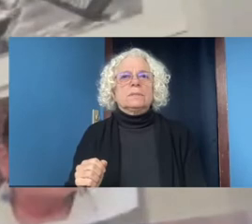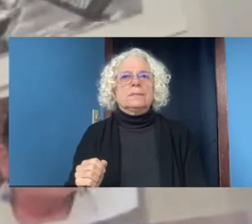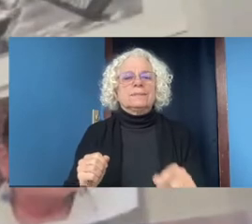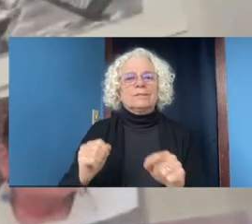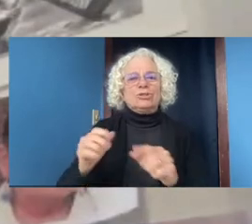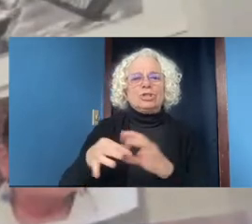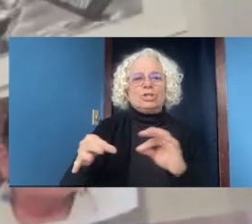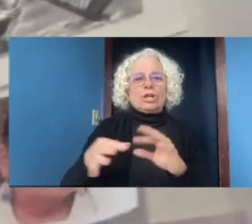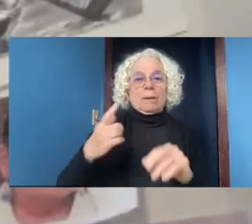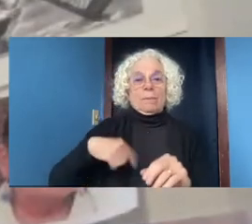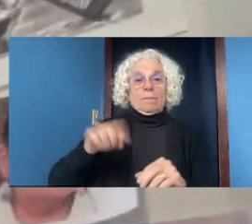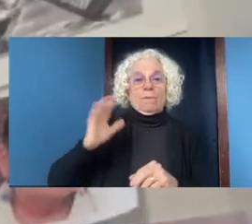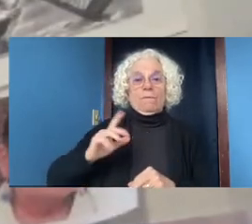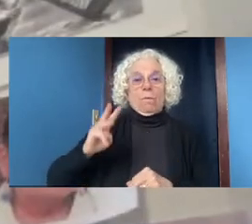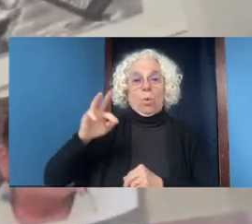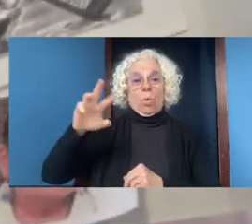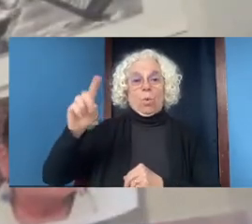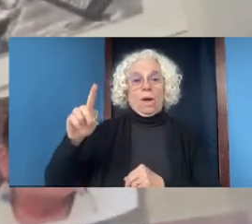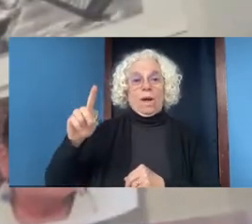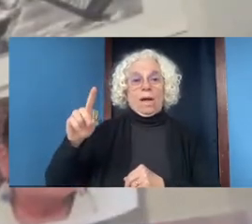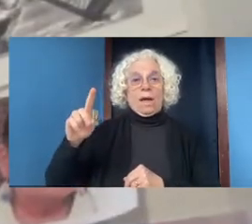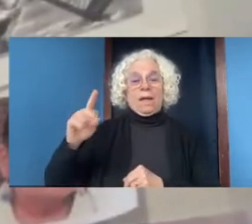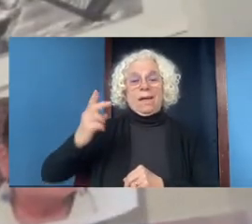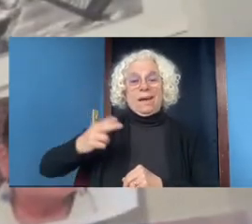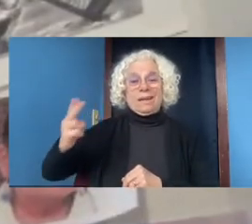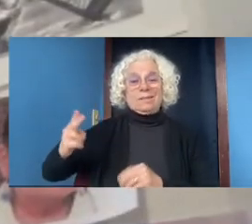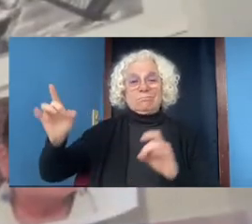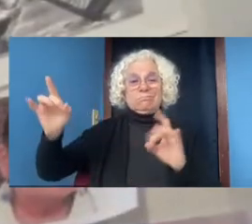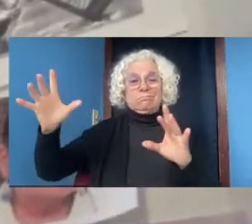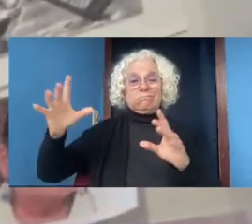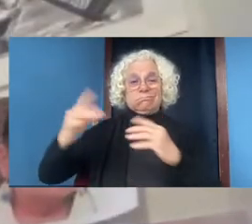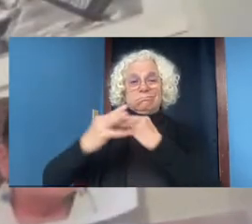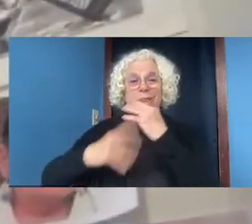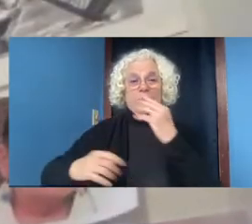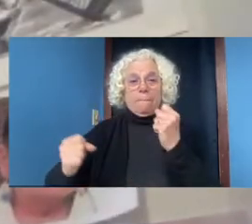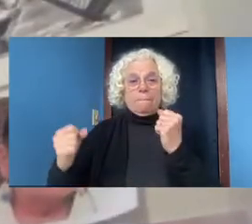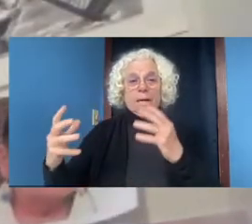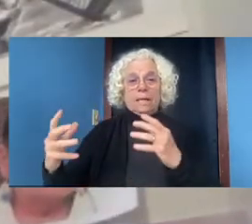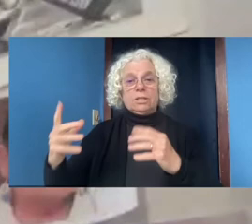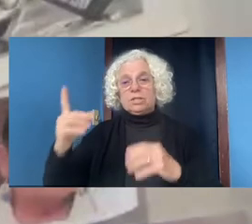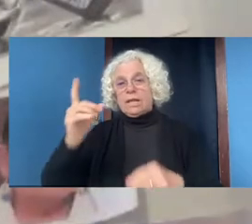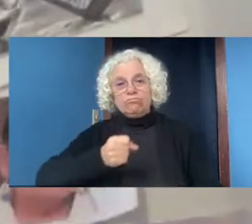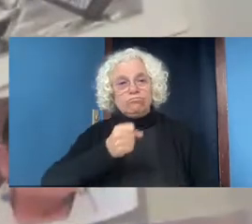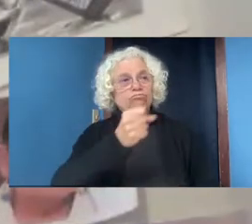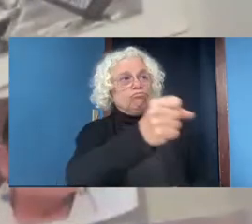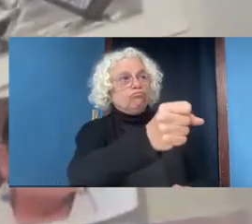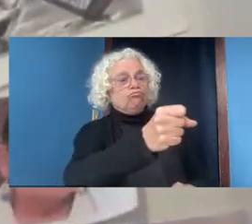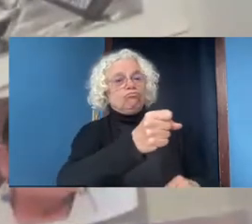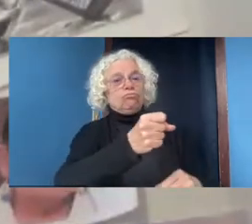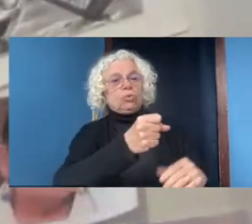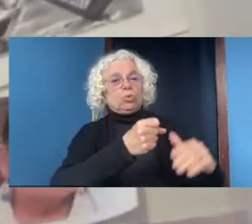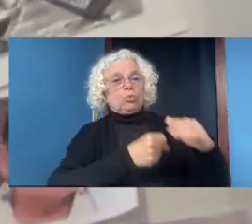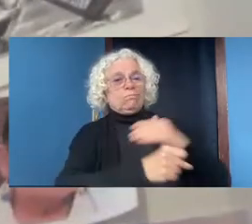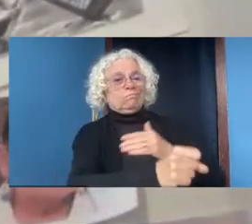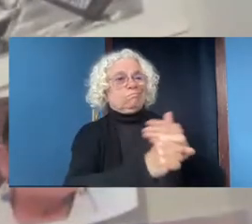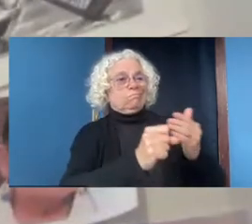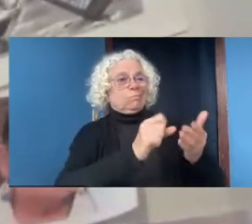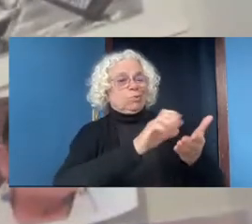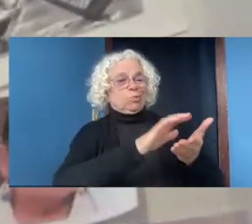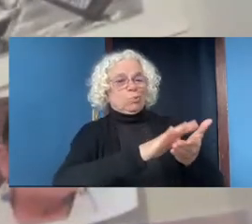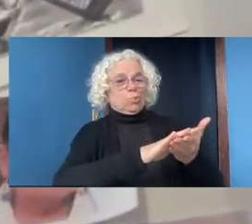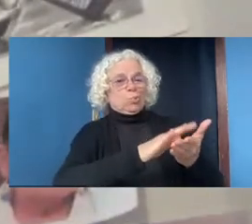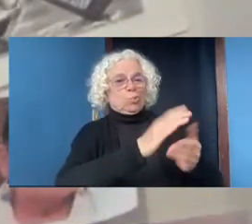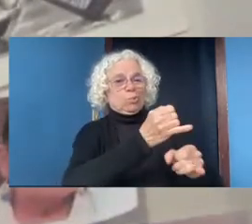We emerged from bloody history, sent off to Indian school, into the white clothes of pious